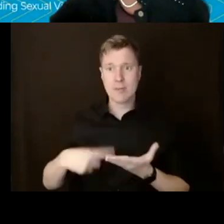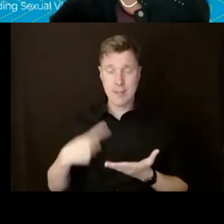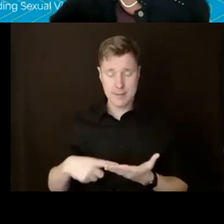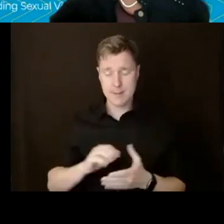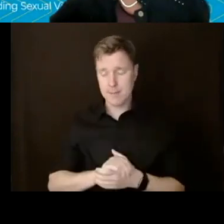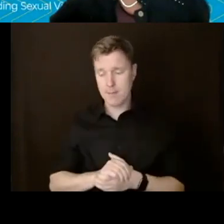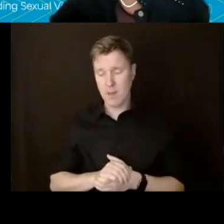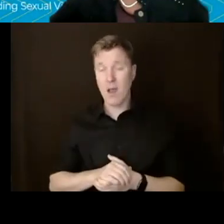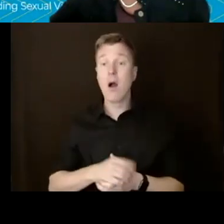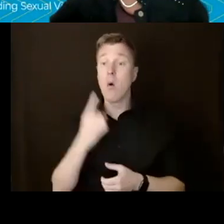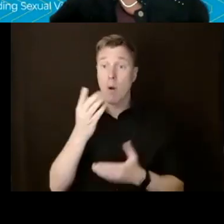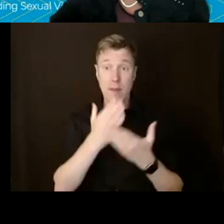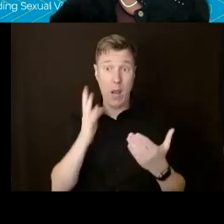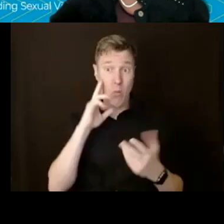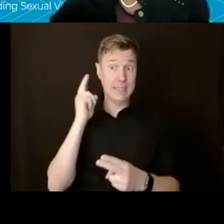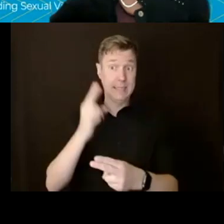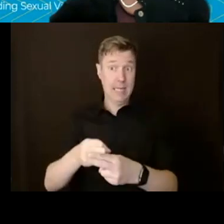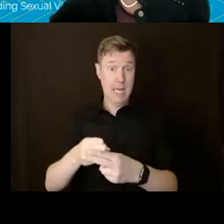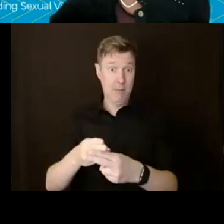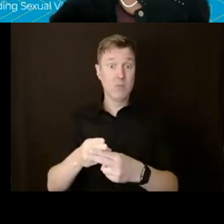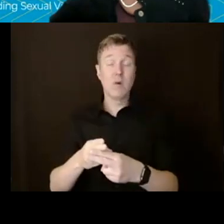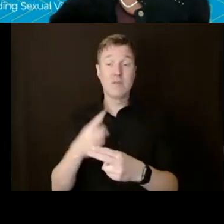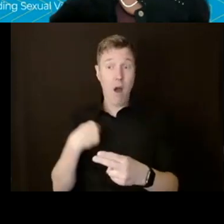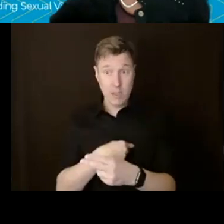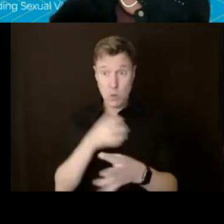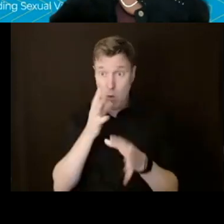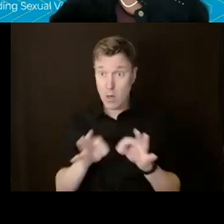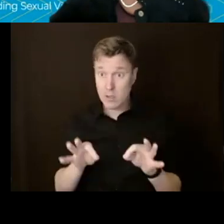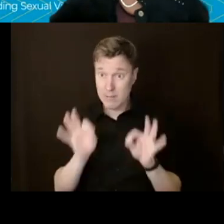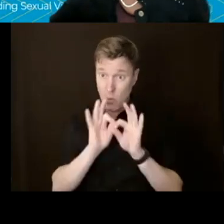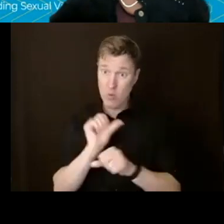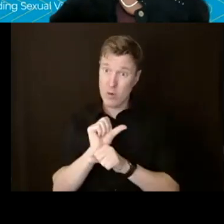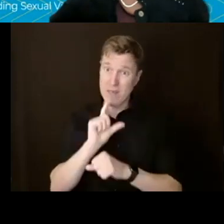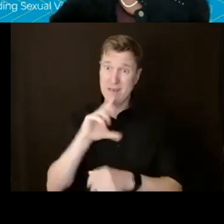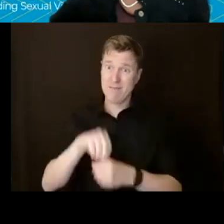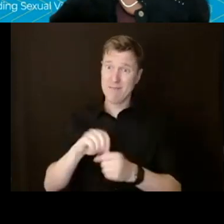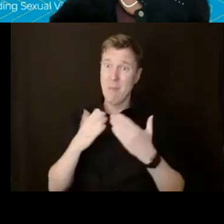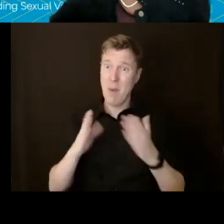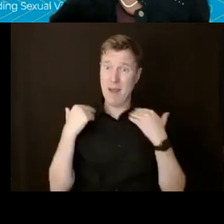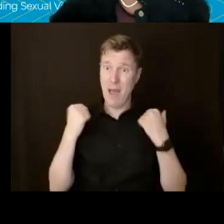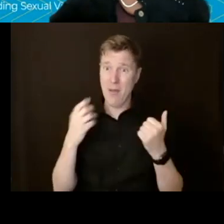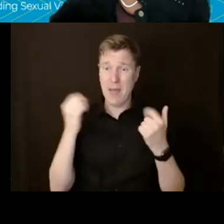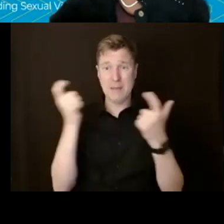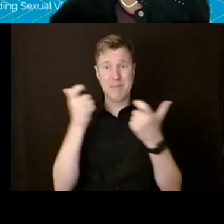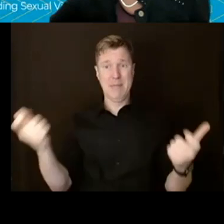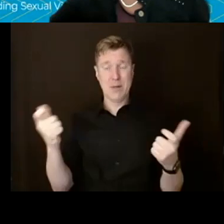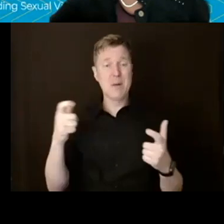really important, especially for those of us who are working in like public health and like thinking about like larger